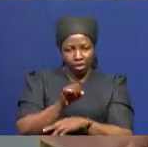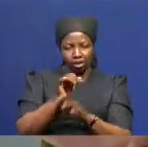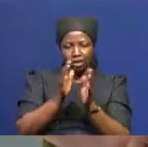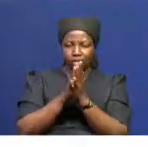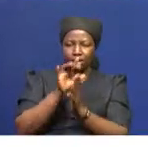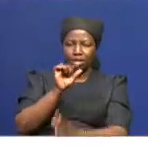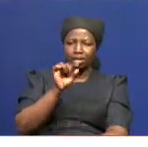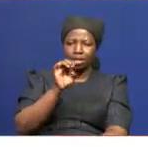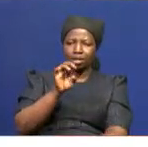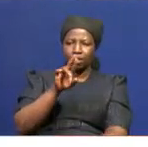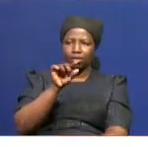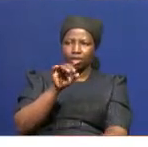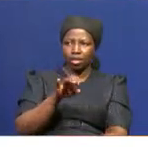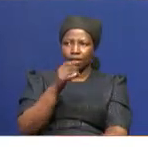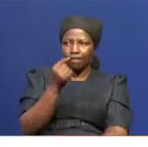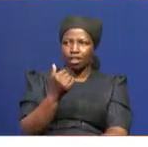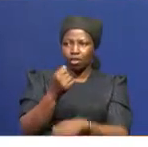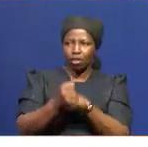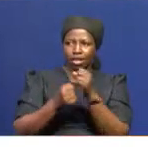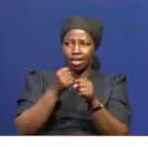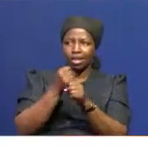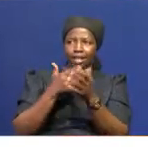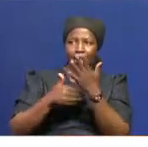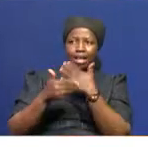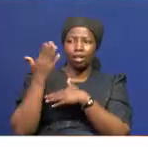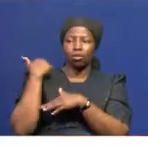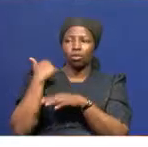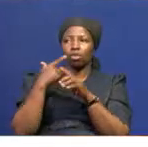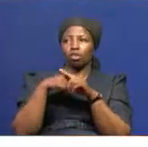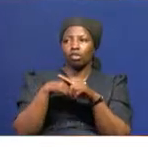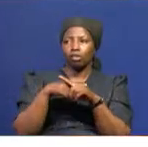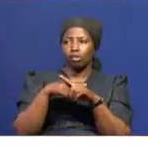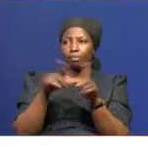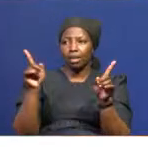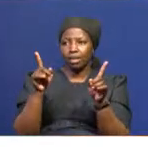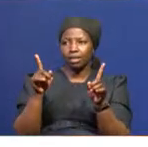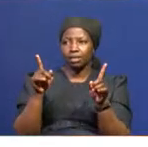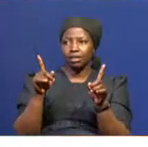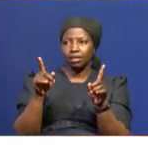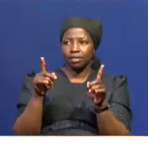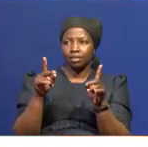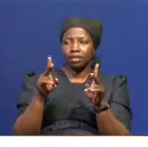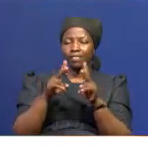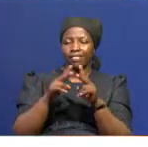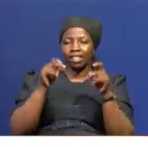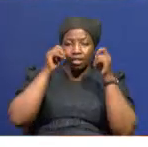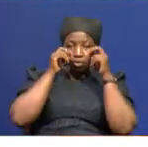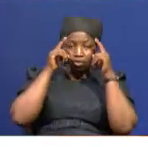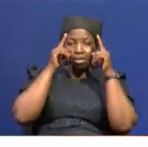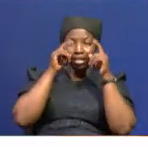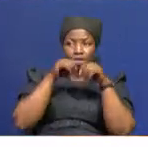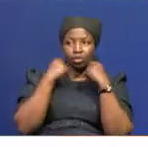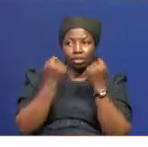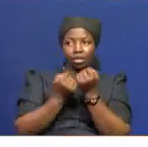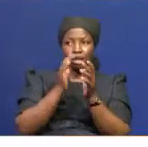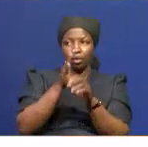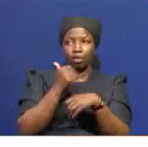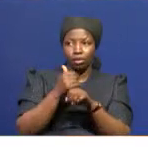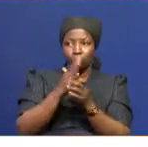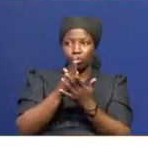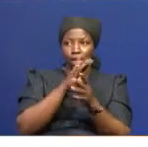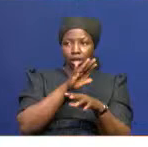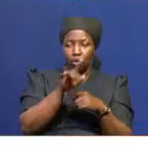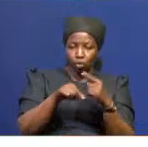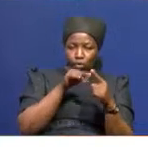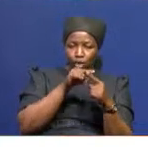Floyd a few years ago. But very conscious societies will ensure that when an incident happens like